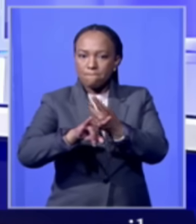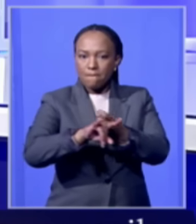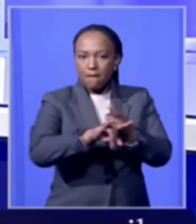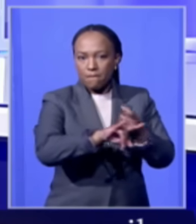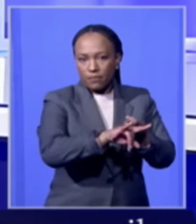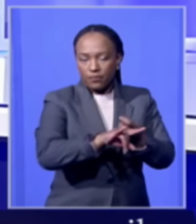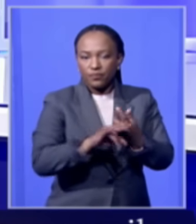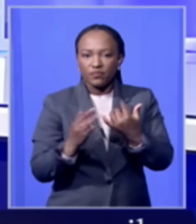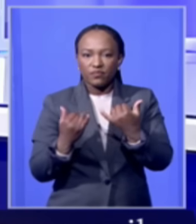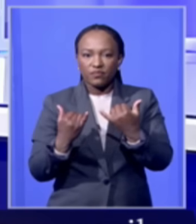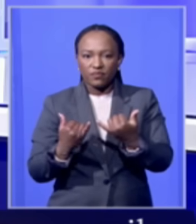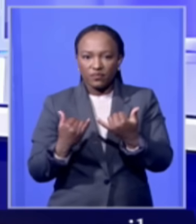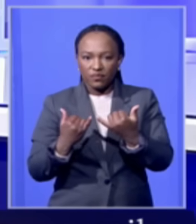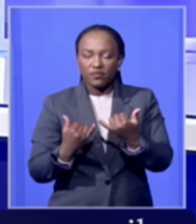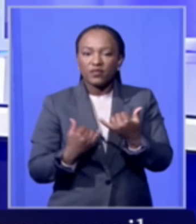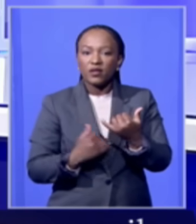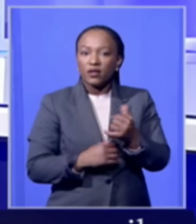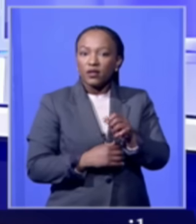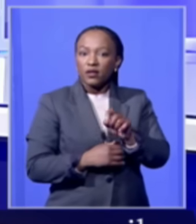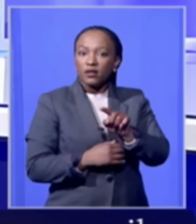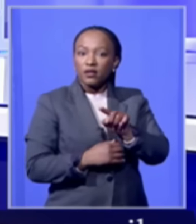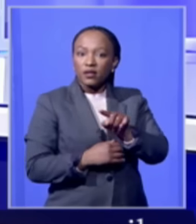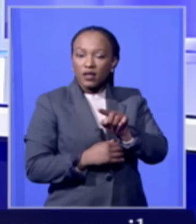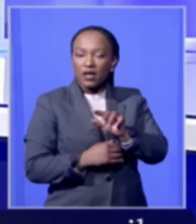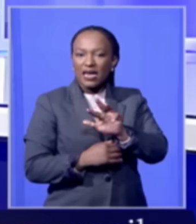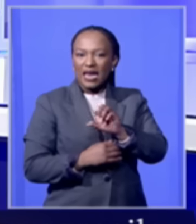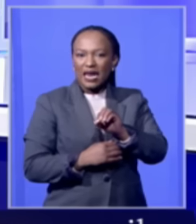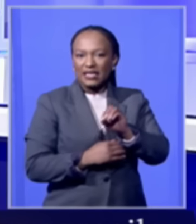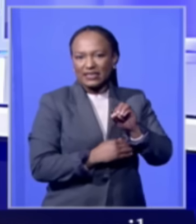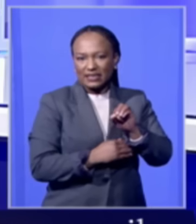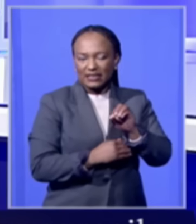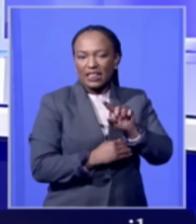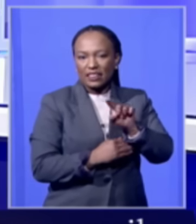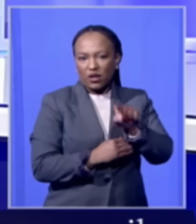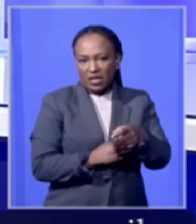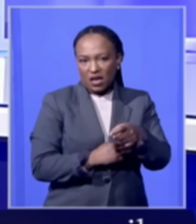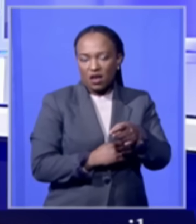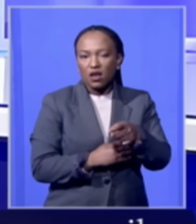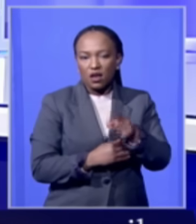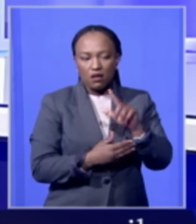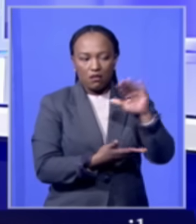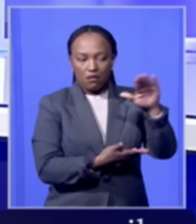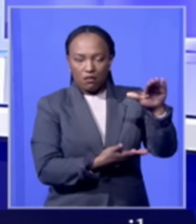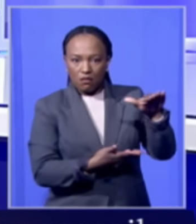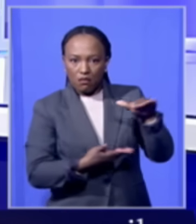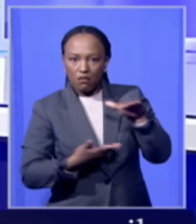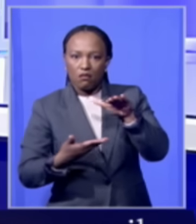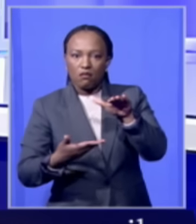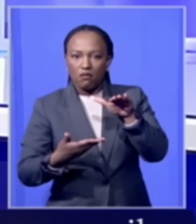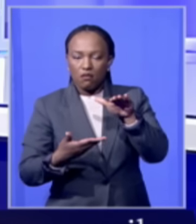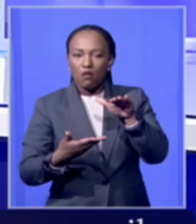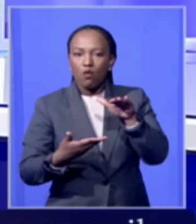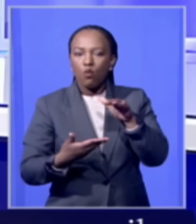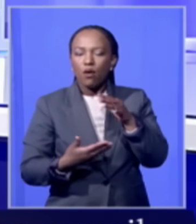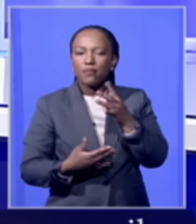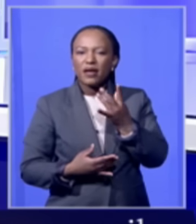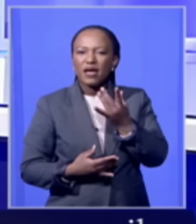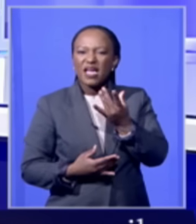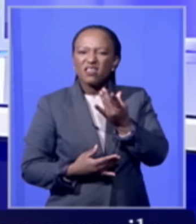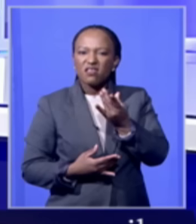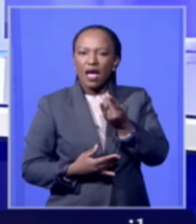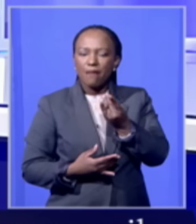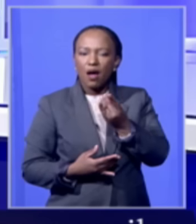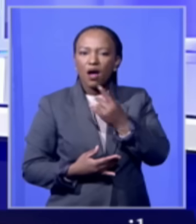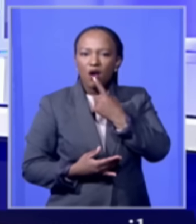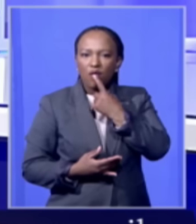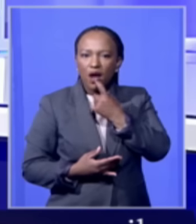go 100,000 ka mono nageng. Se hlotše go hlatloga ga theko ya nama e khubedu le kiletšo ya